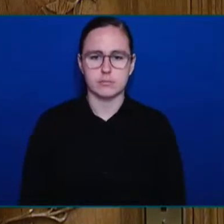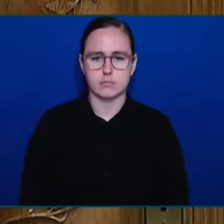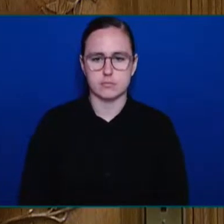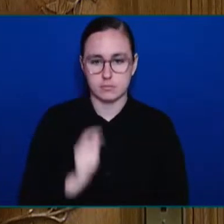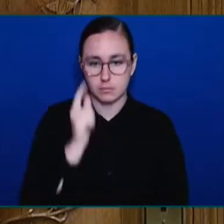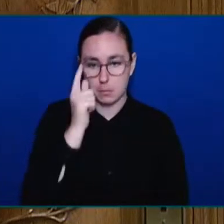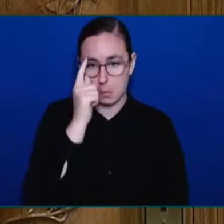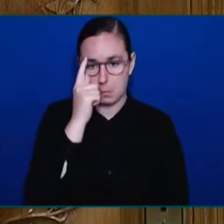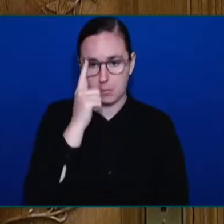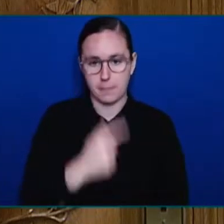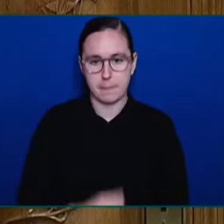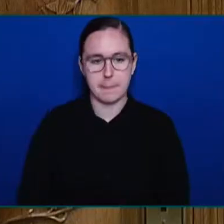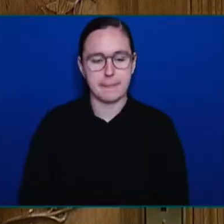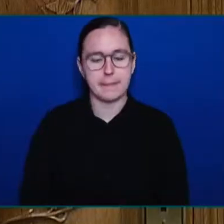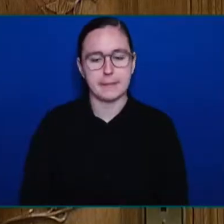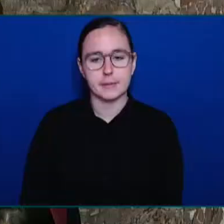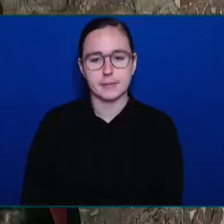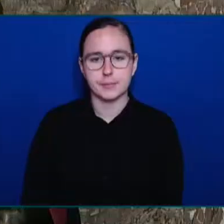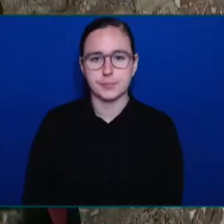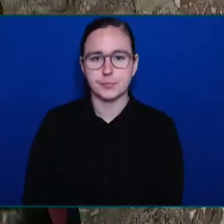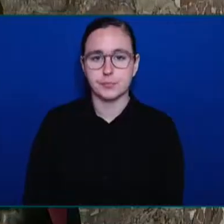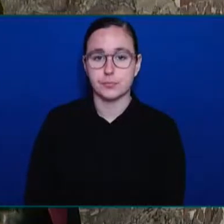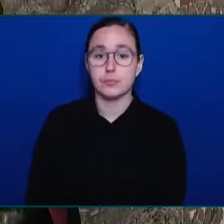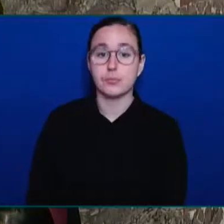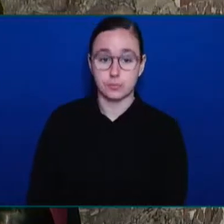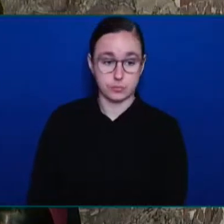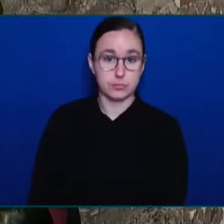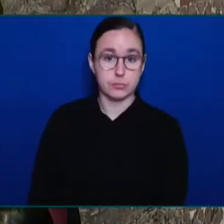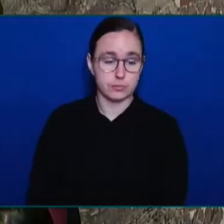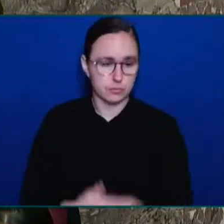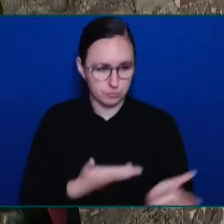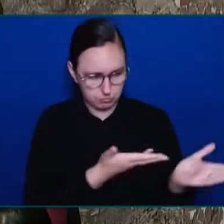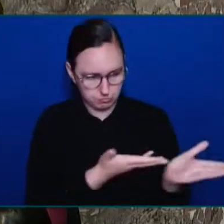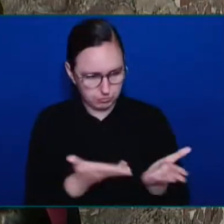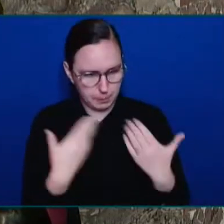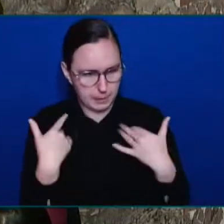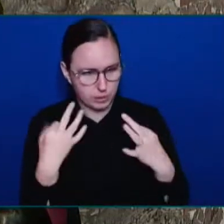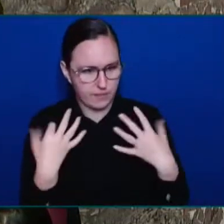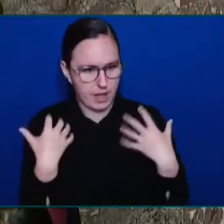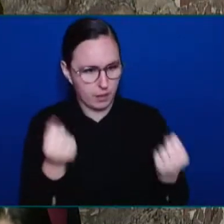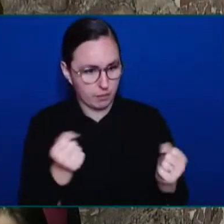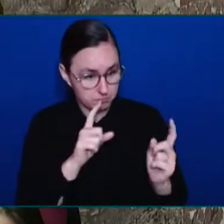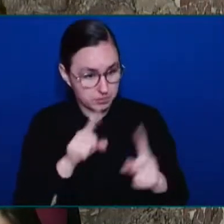Minister of Health. Well, Honourable Speaker, I would say, Honourable Speaker,